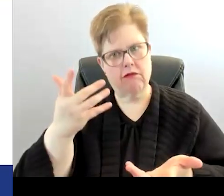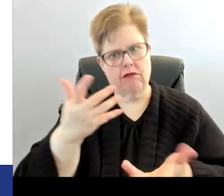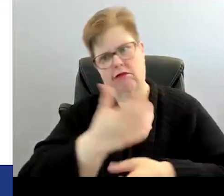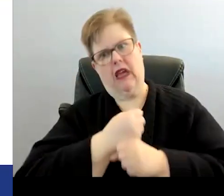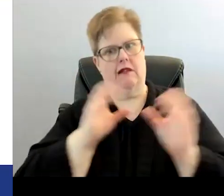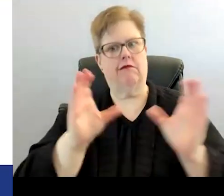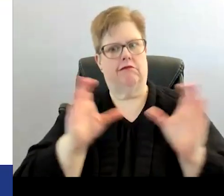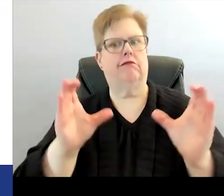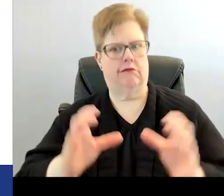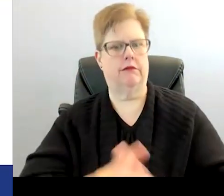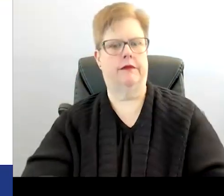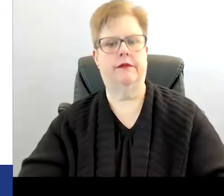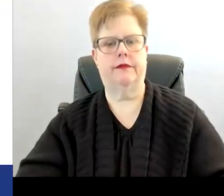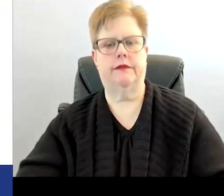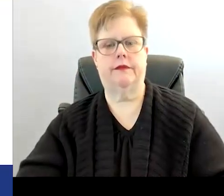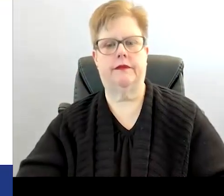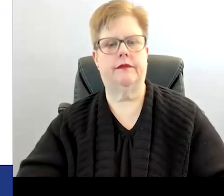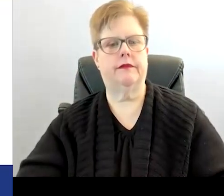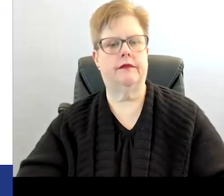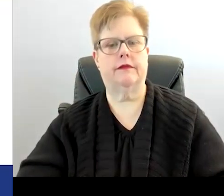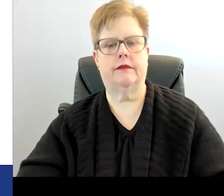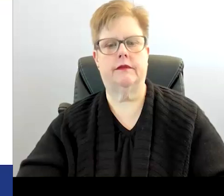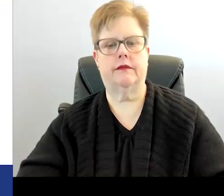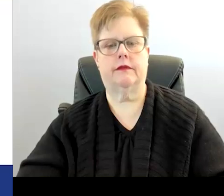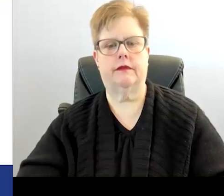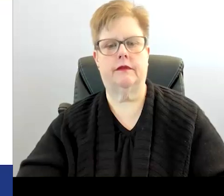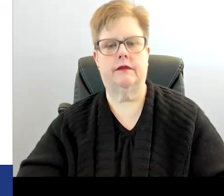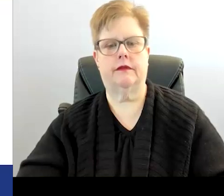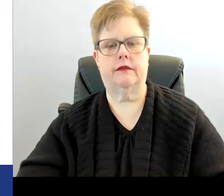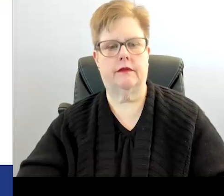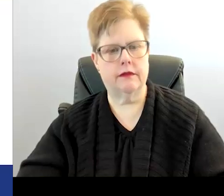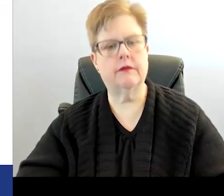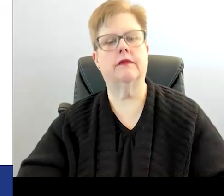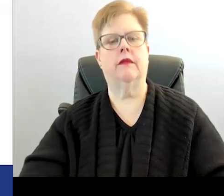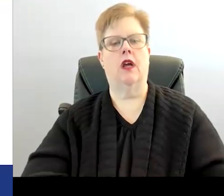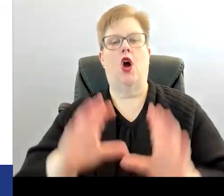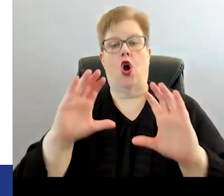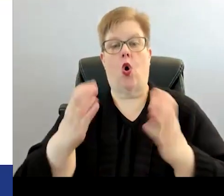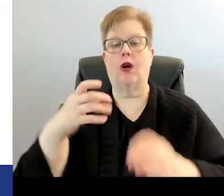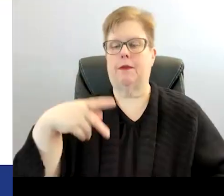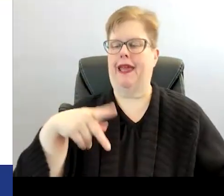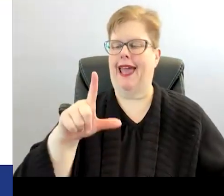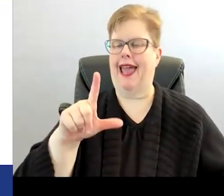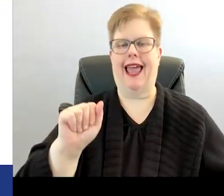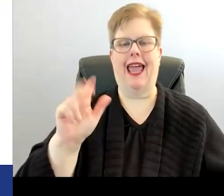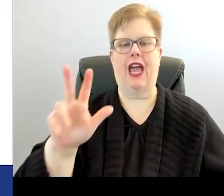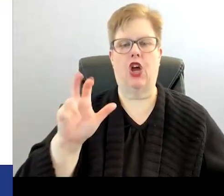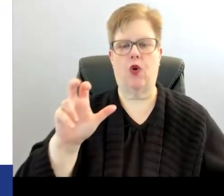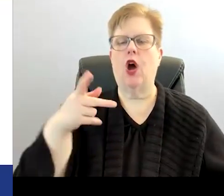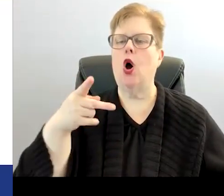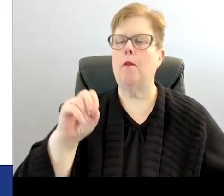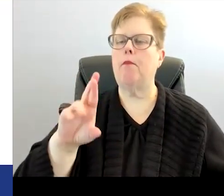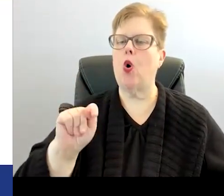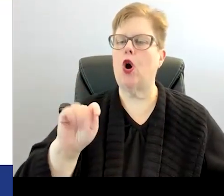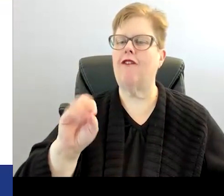attained. And we have a course, PLA 300, which is Credit by Portfolio